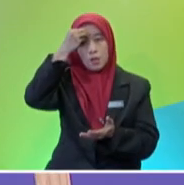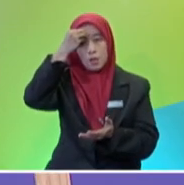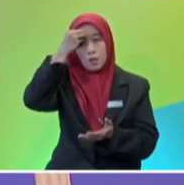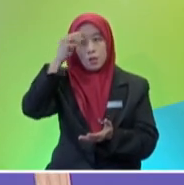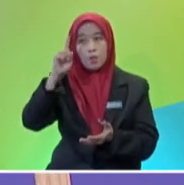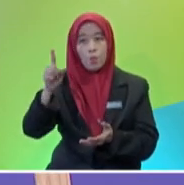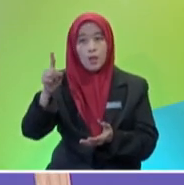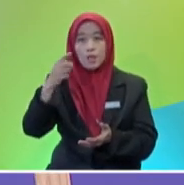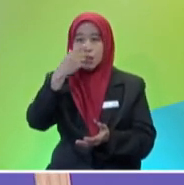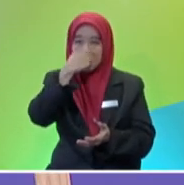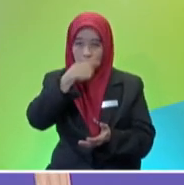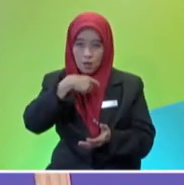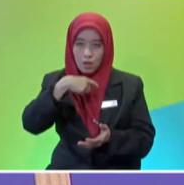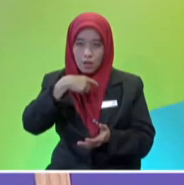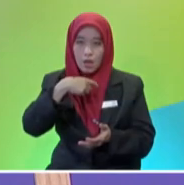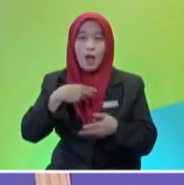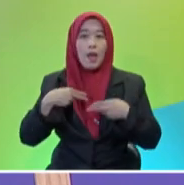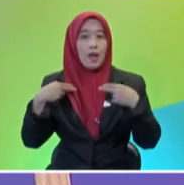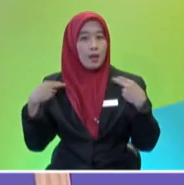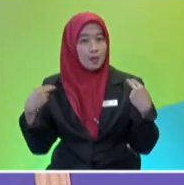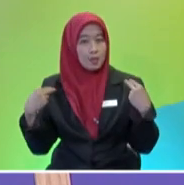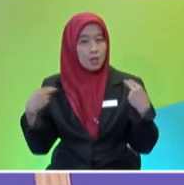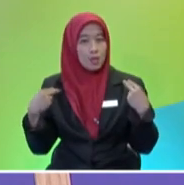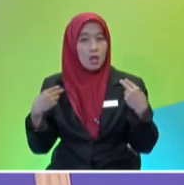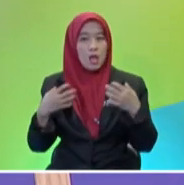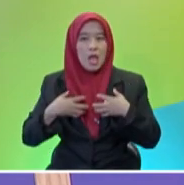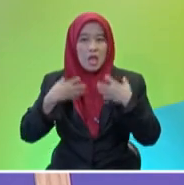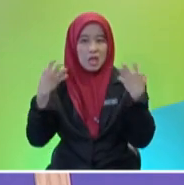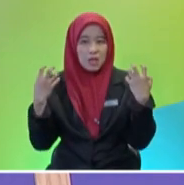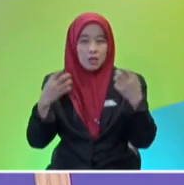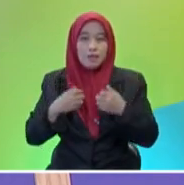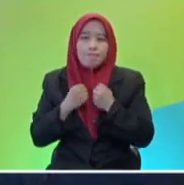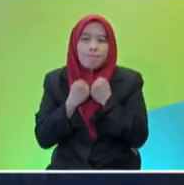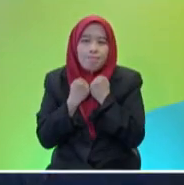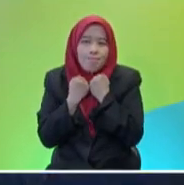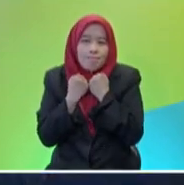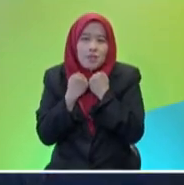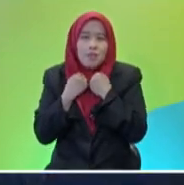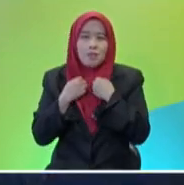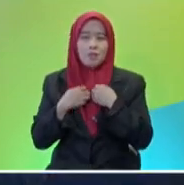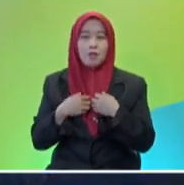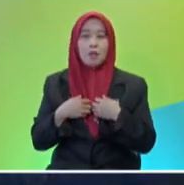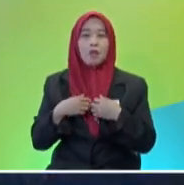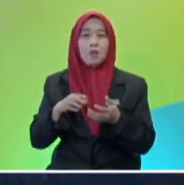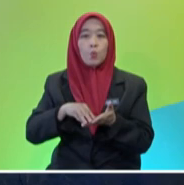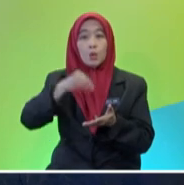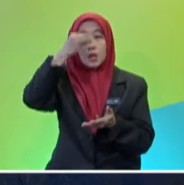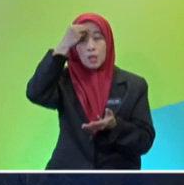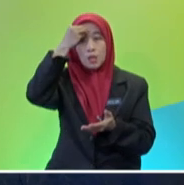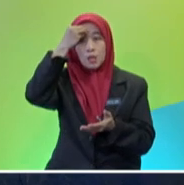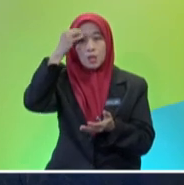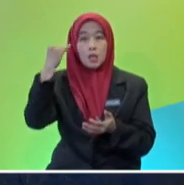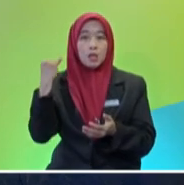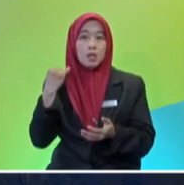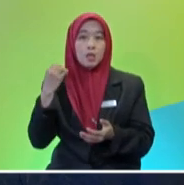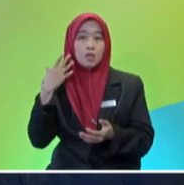One is sad, happy, angry, and scared. Okay, and then we learn about initial